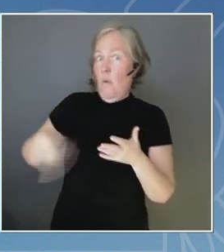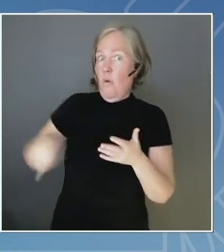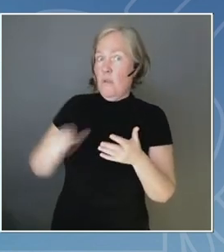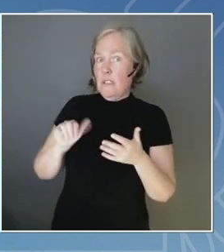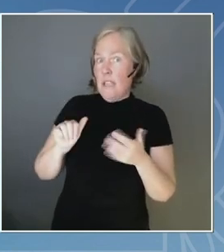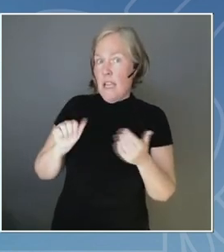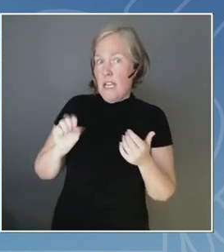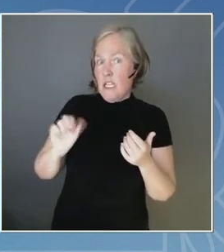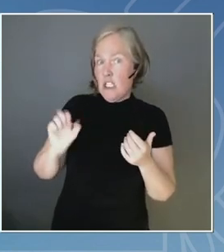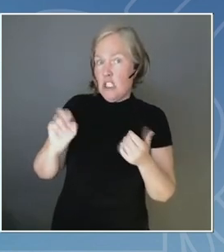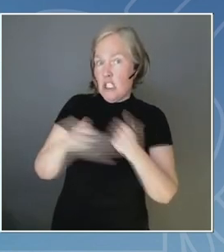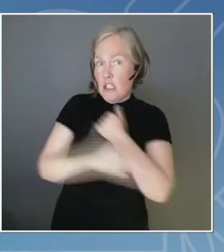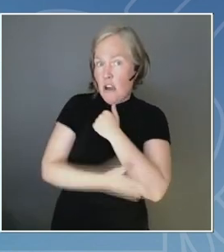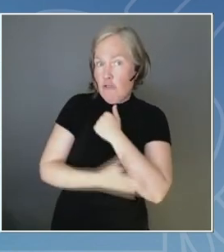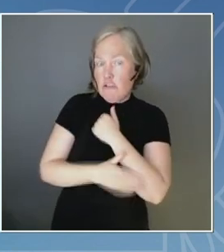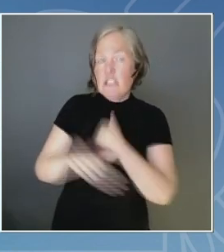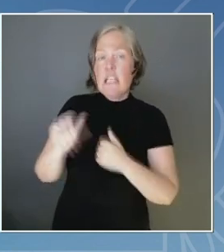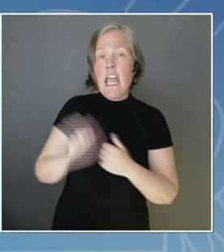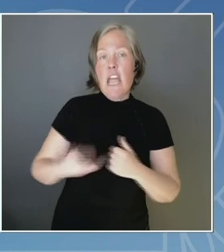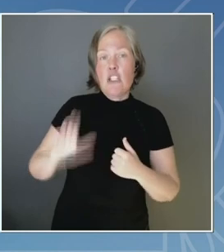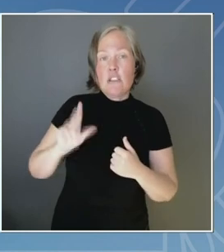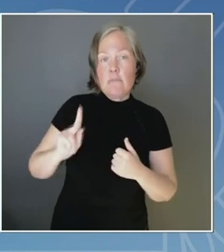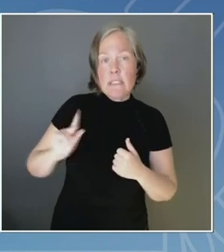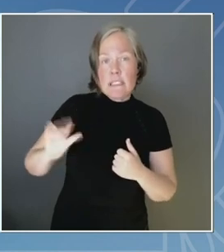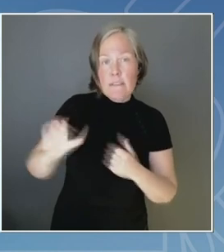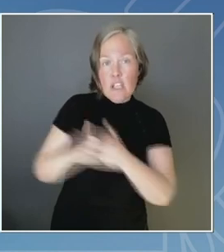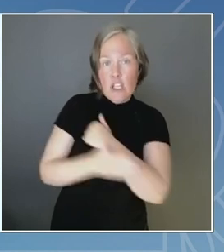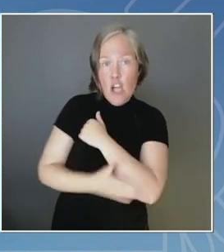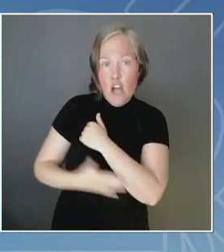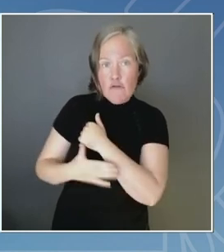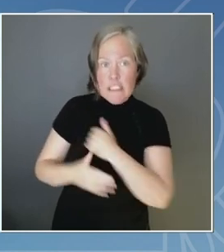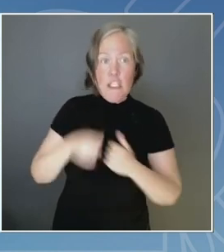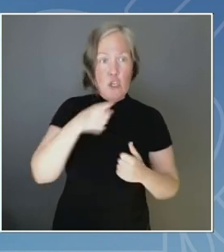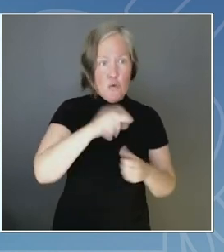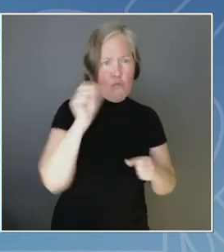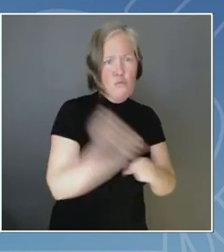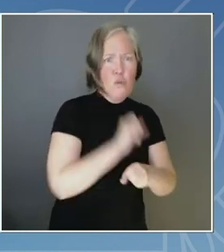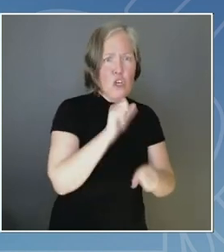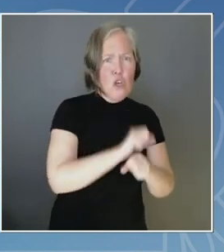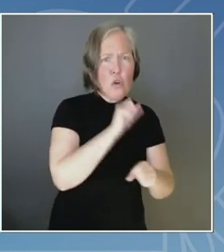Asia Pacific, what we're all about. And I think that,